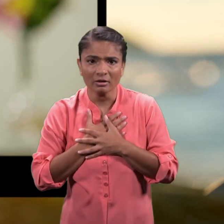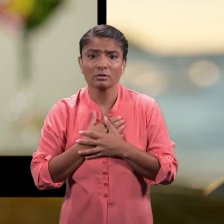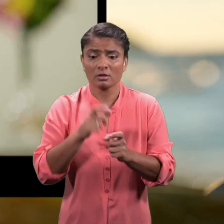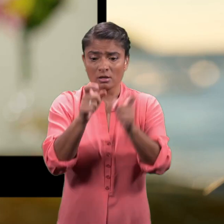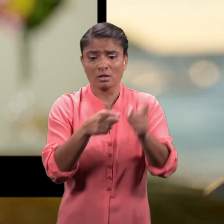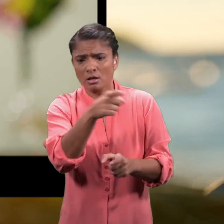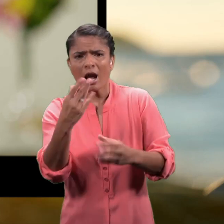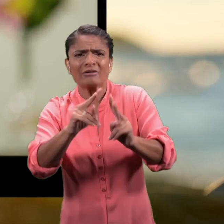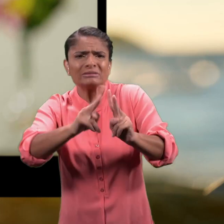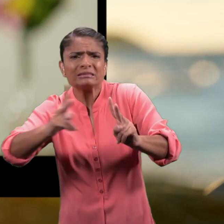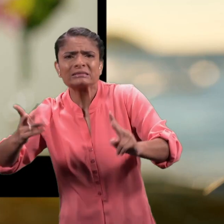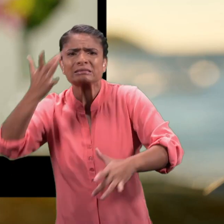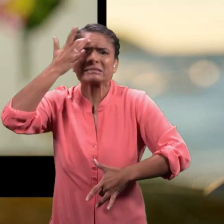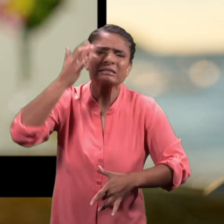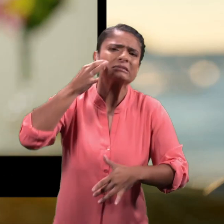different skin conditions.